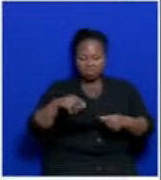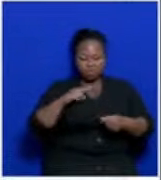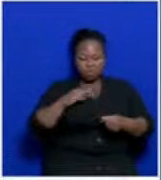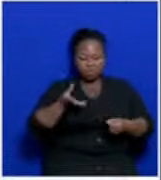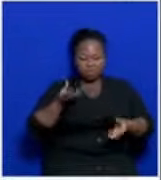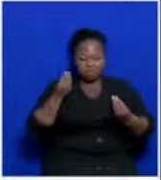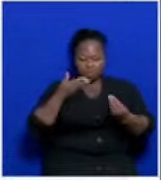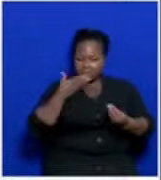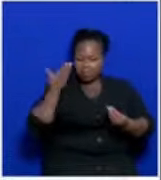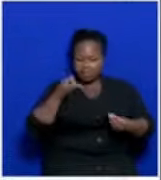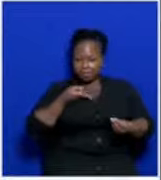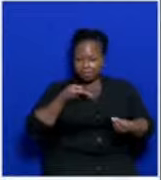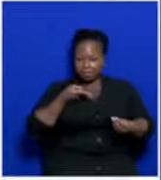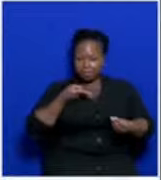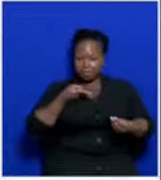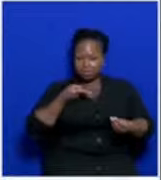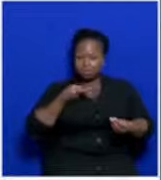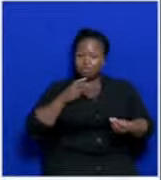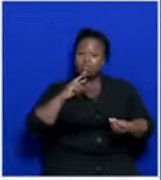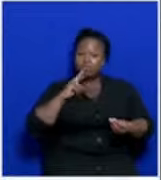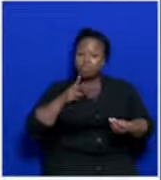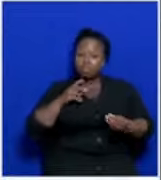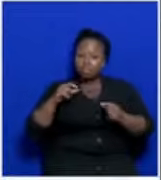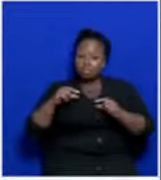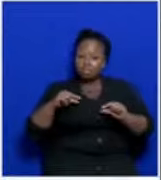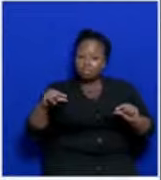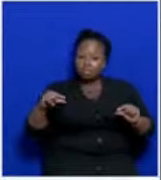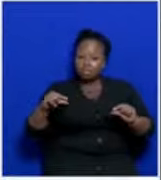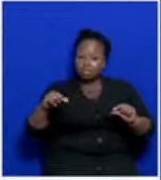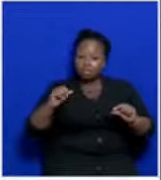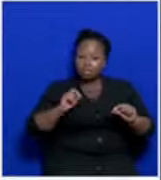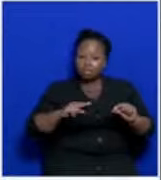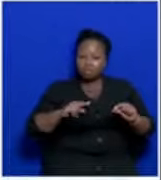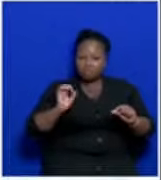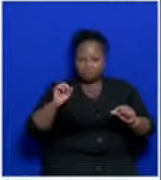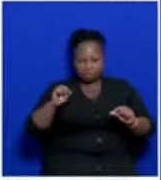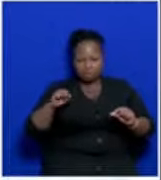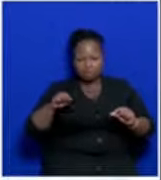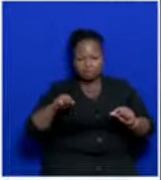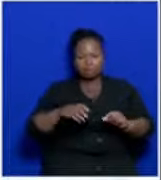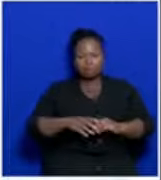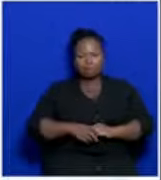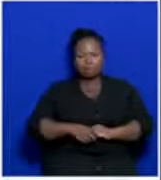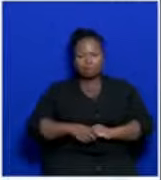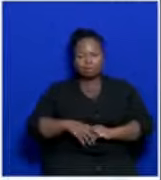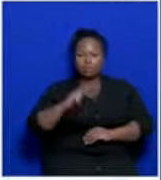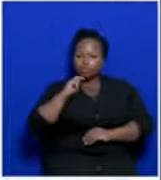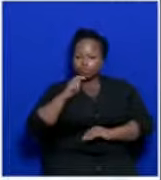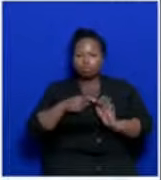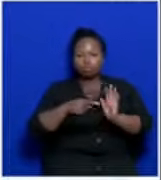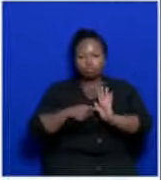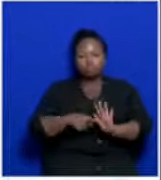those voice clips at the bottom there on that page? Yeah, in the picture it shows a voice